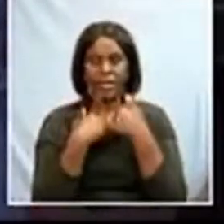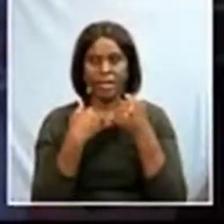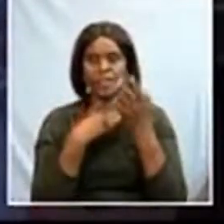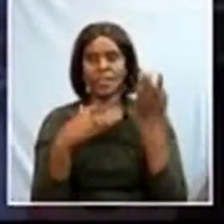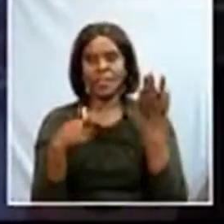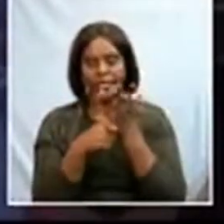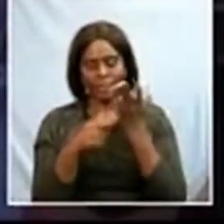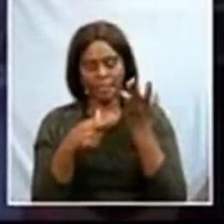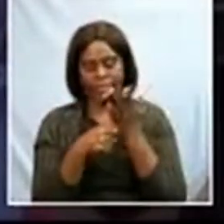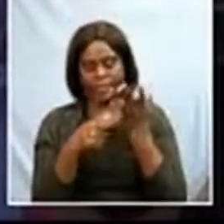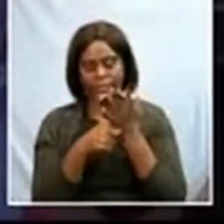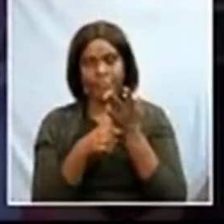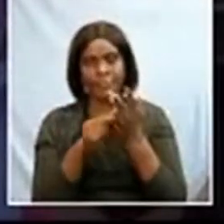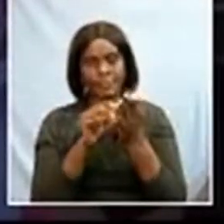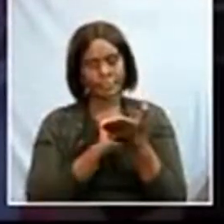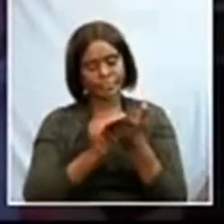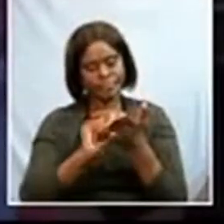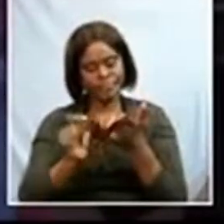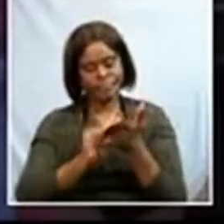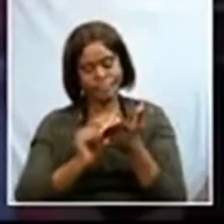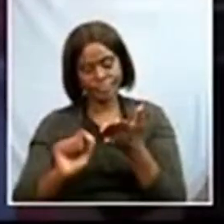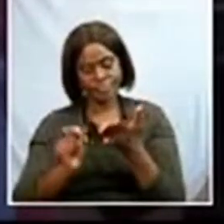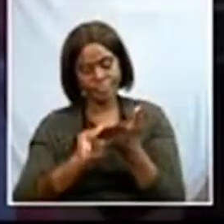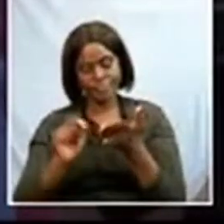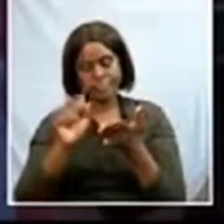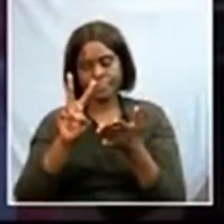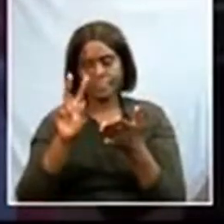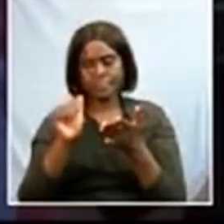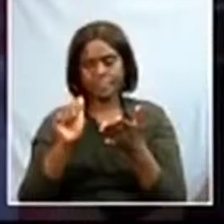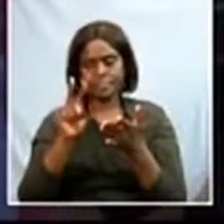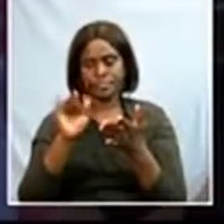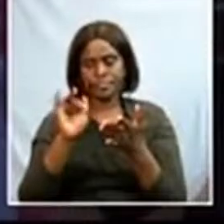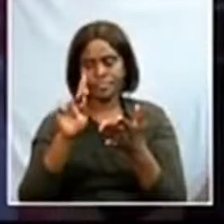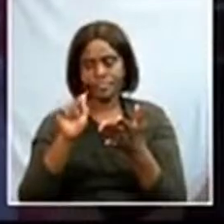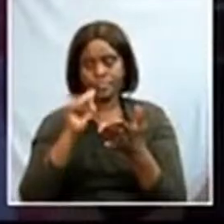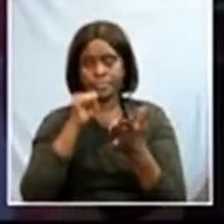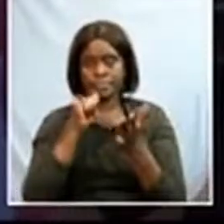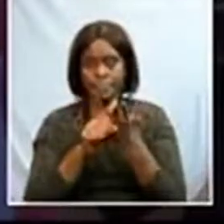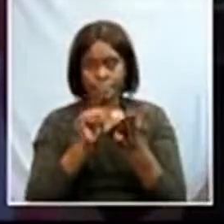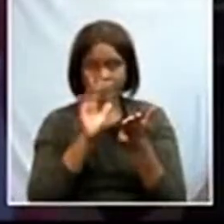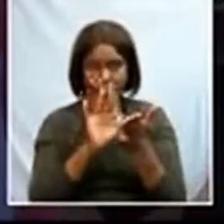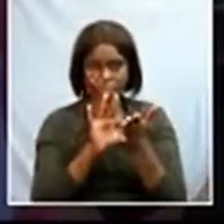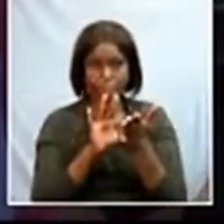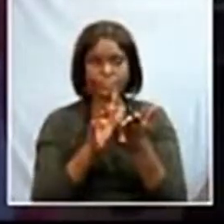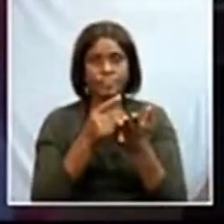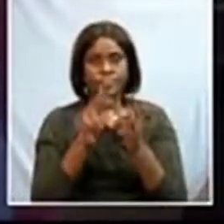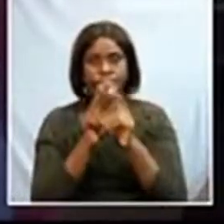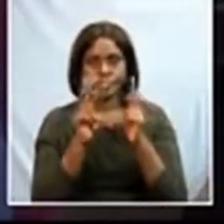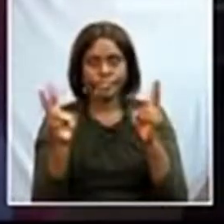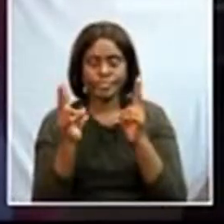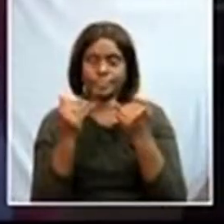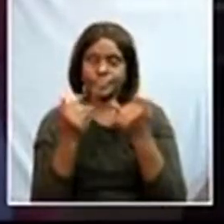tag labeled Vavika letters. And so,